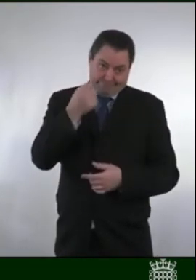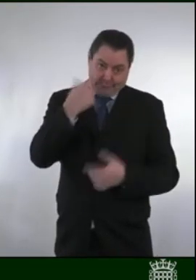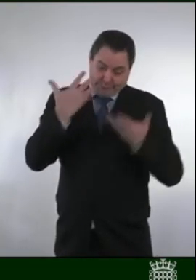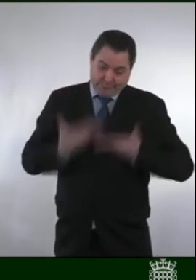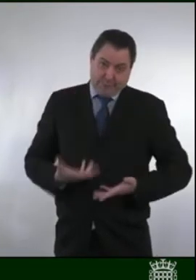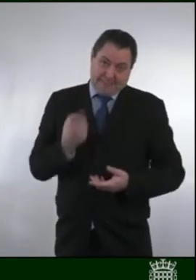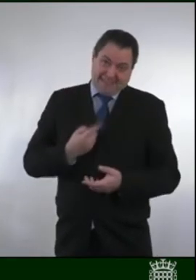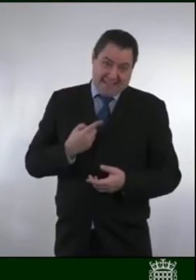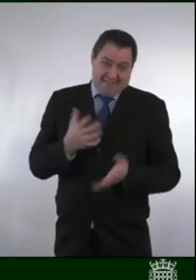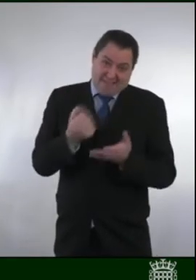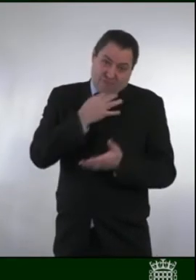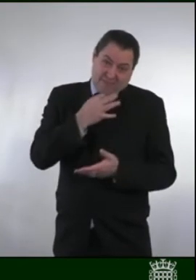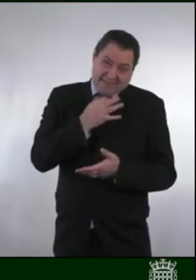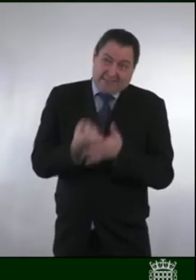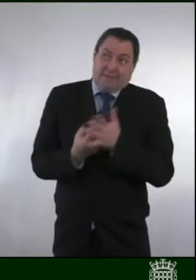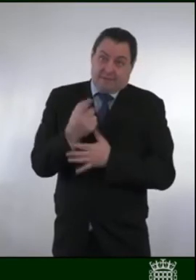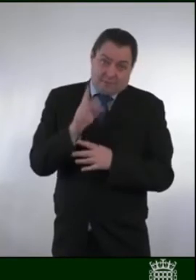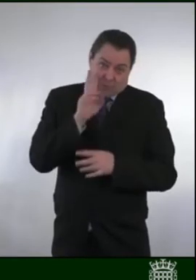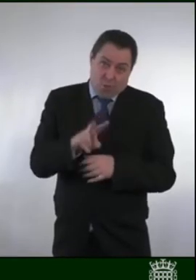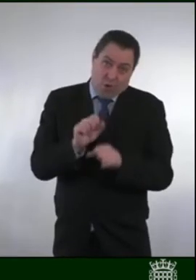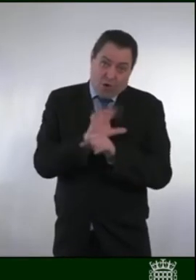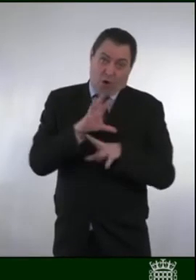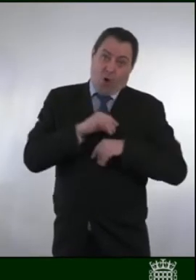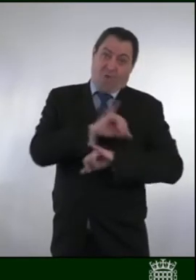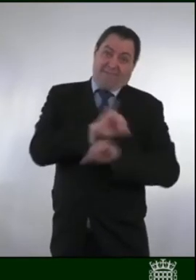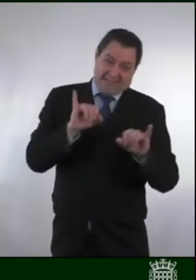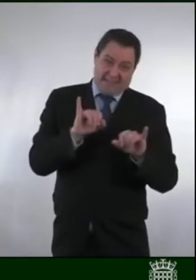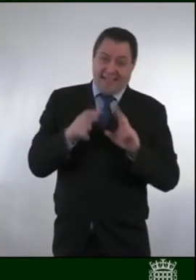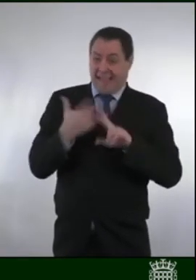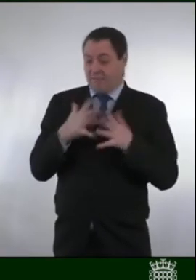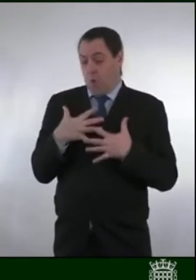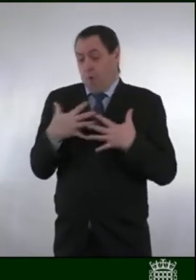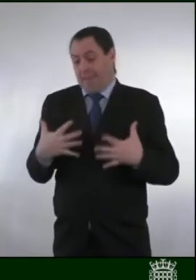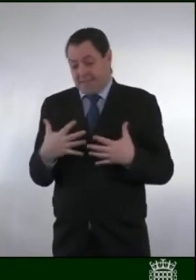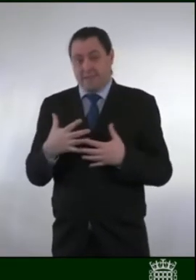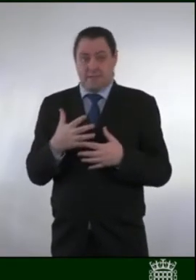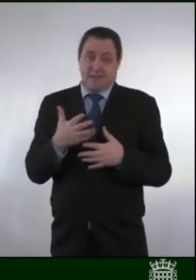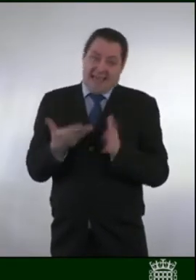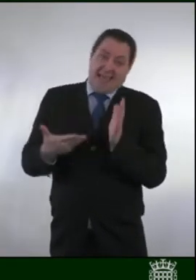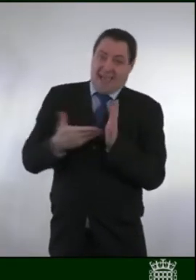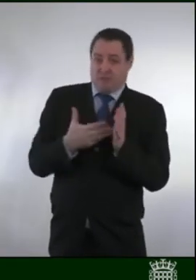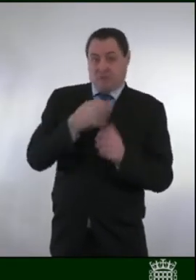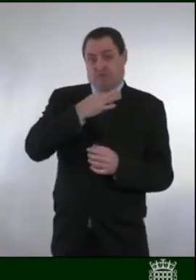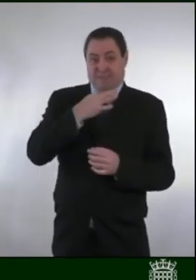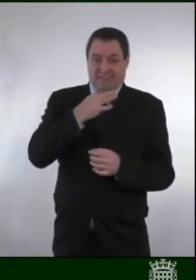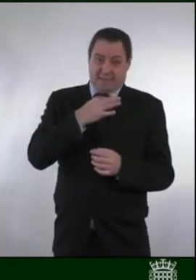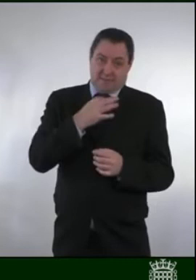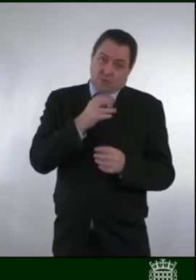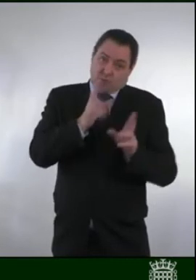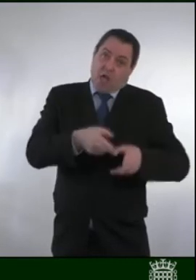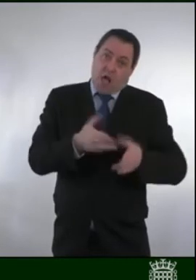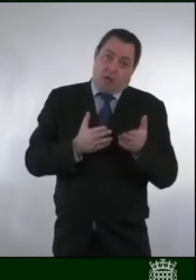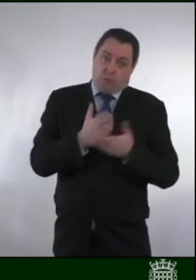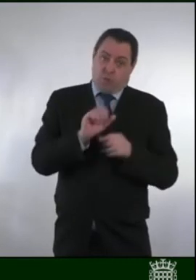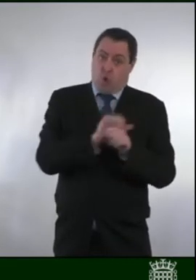And there's no question that it is a comorbidity factor in the pandemic, and I think that's something that the